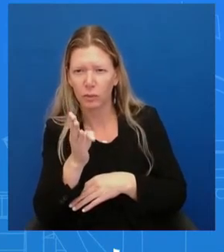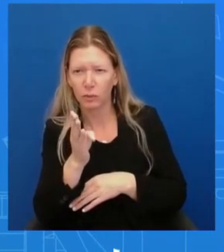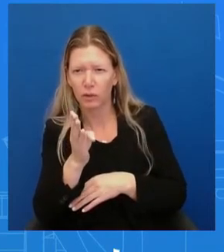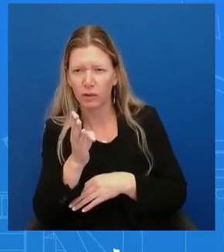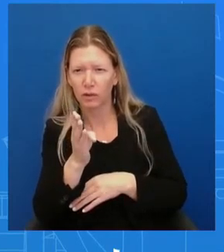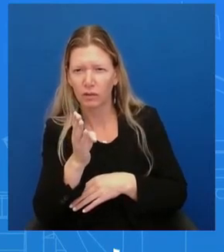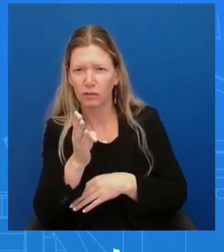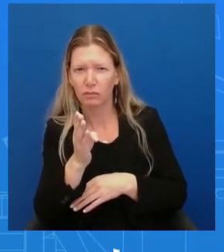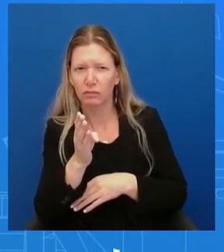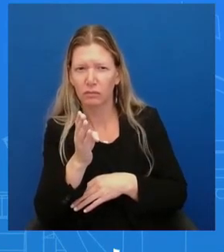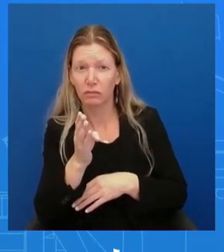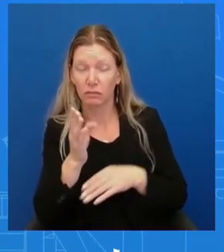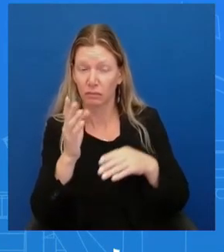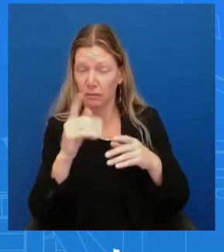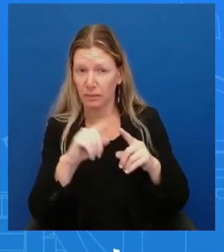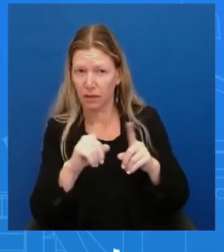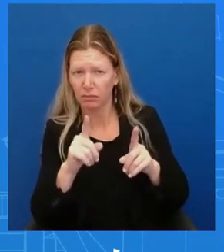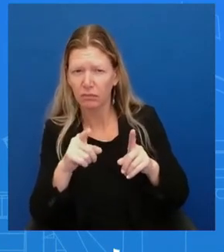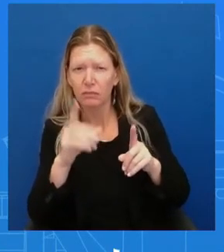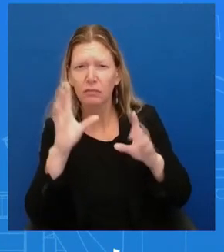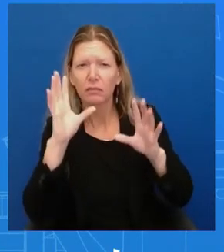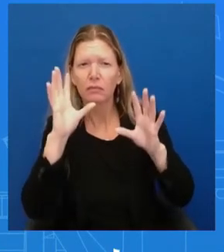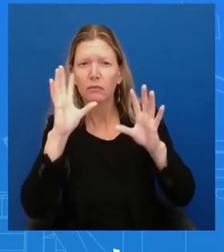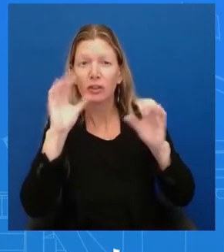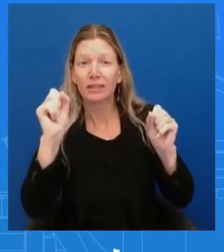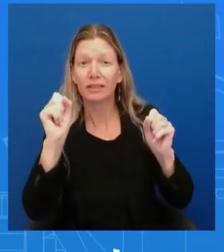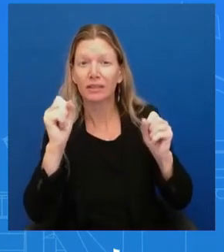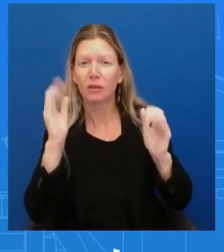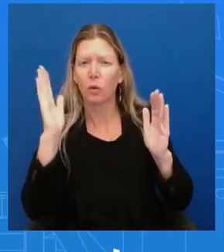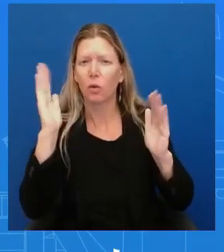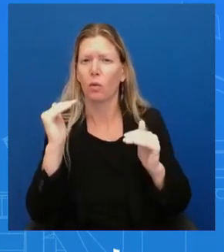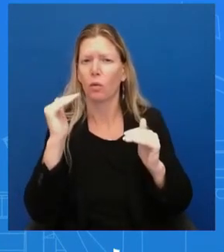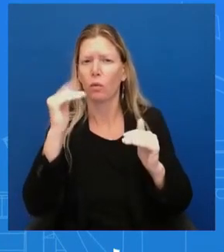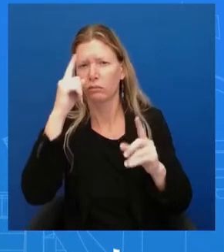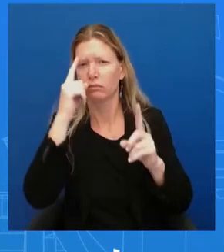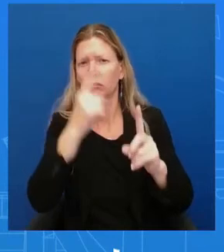visit on Friday? Like, what does he want to see, and what does he want to hear when he's there? So look,